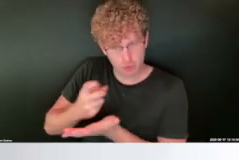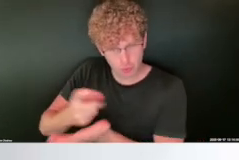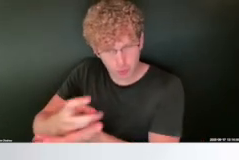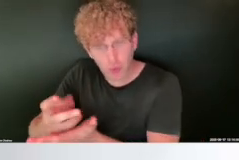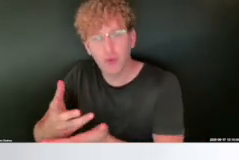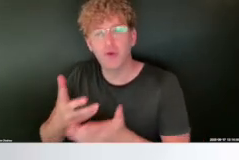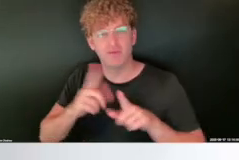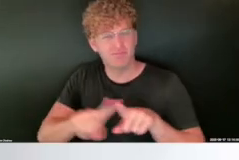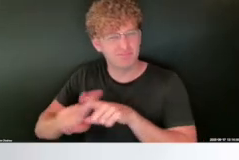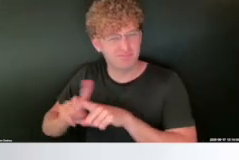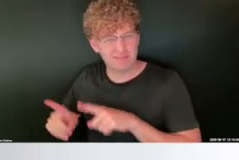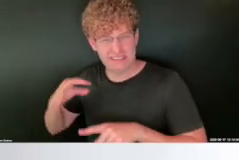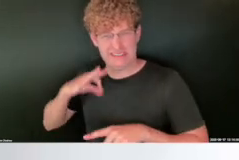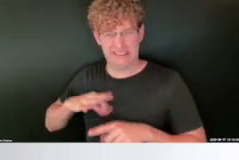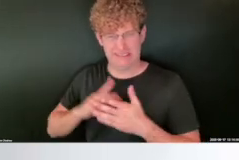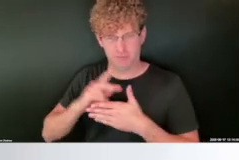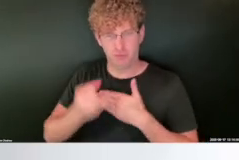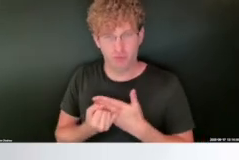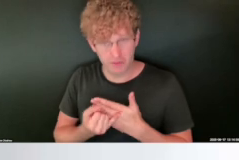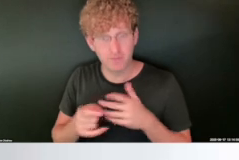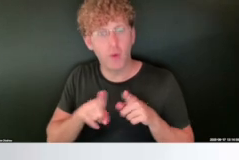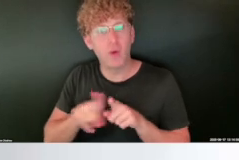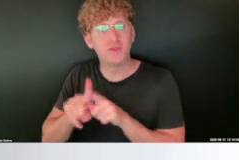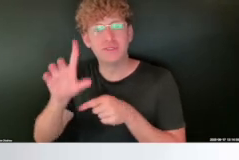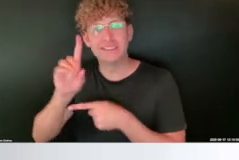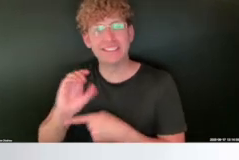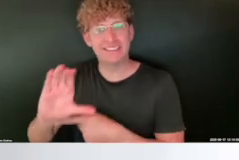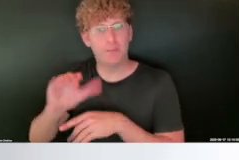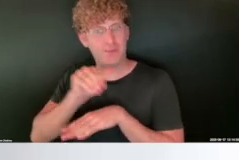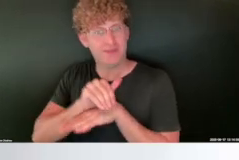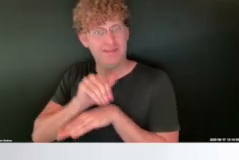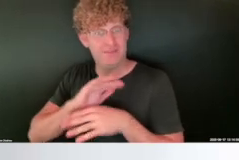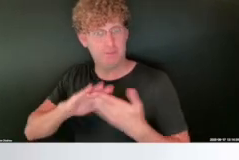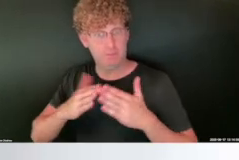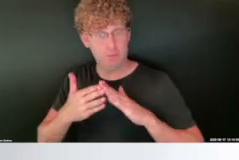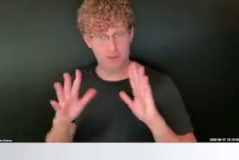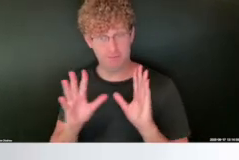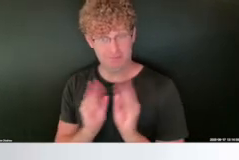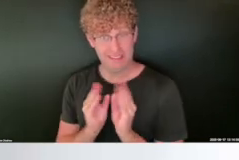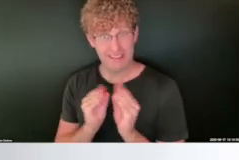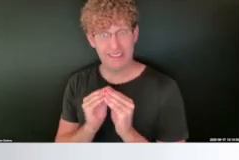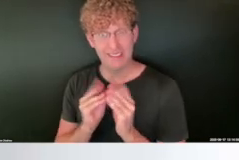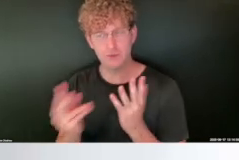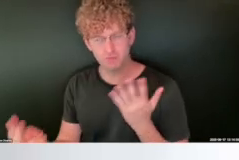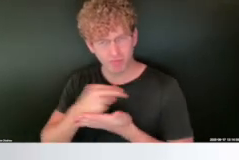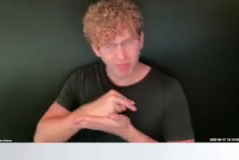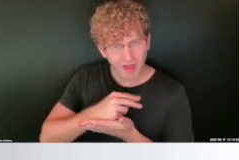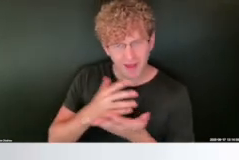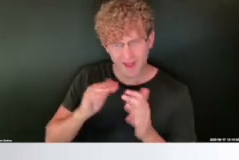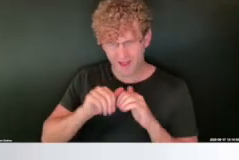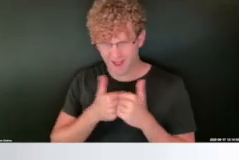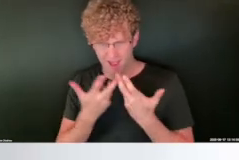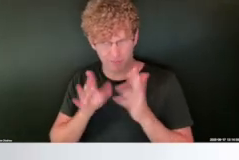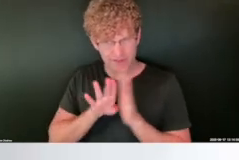the December evening community meeting to reflect on how the development process went so we can improve it for